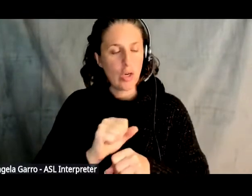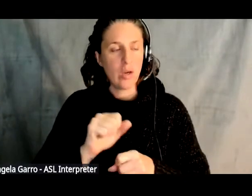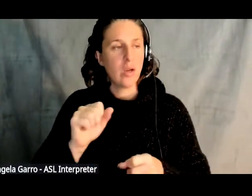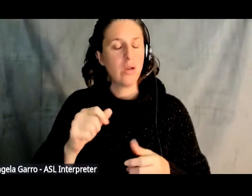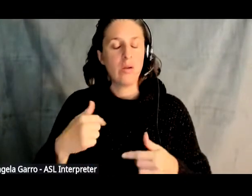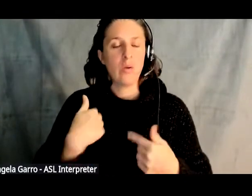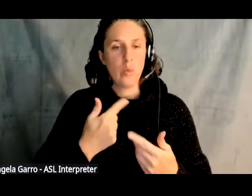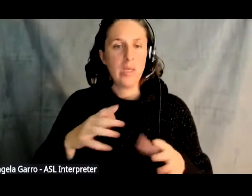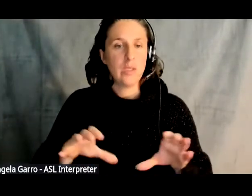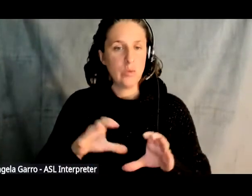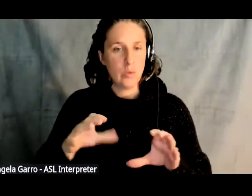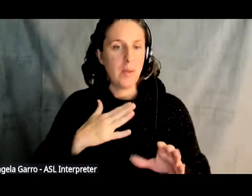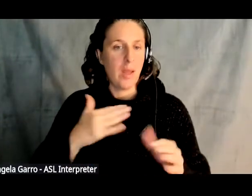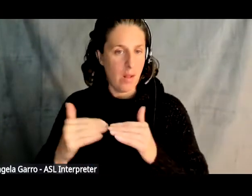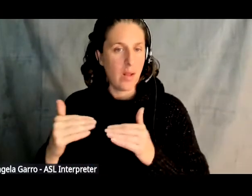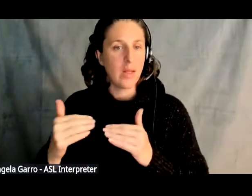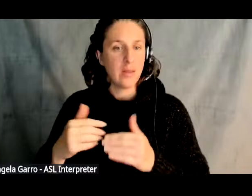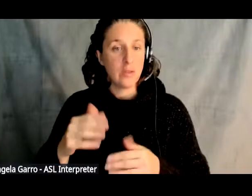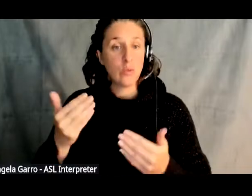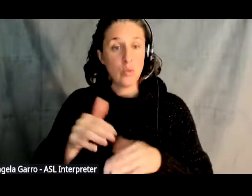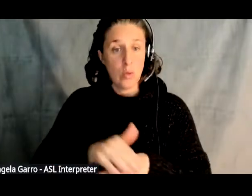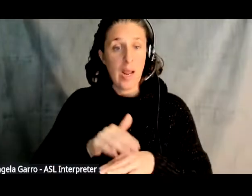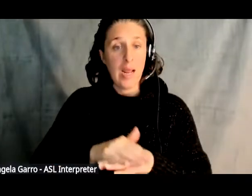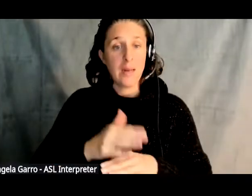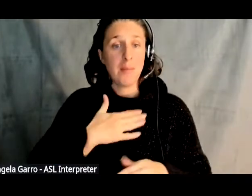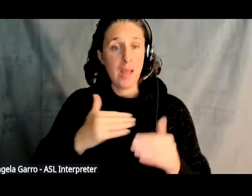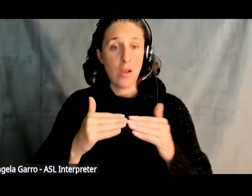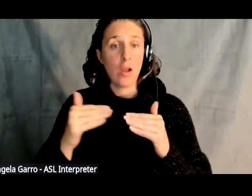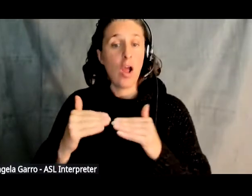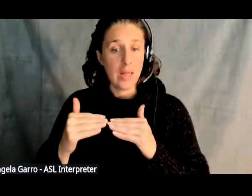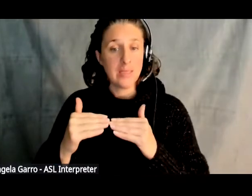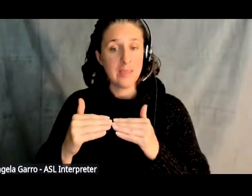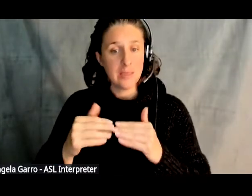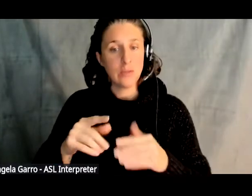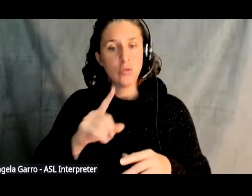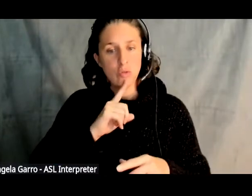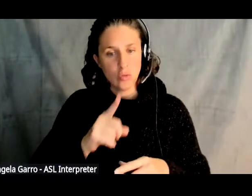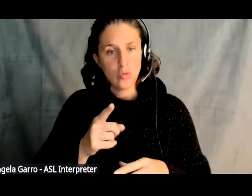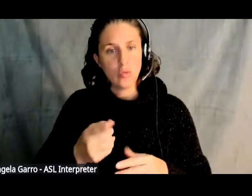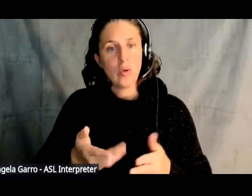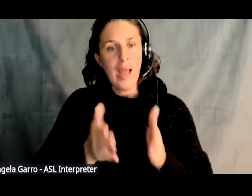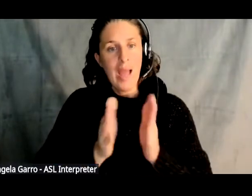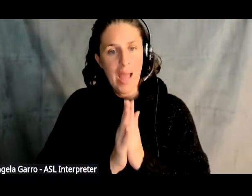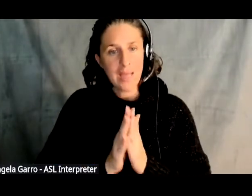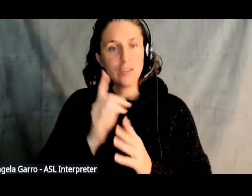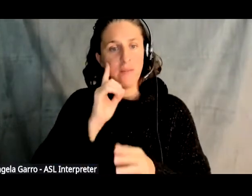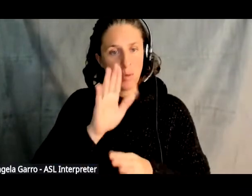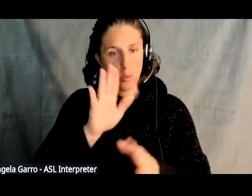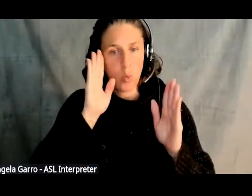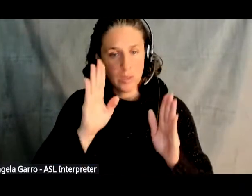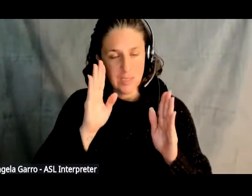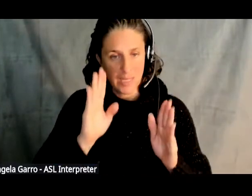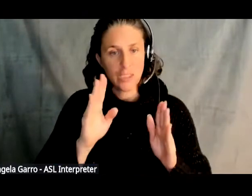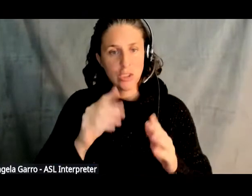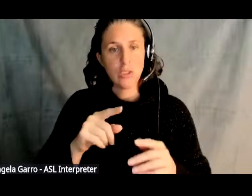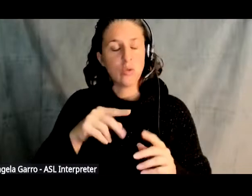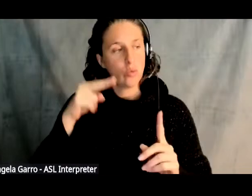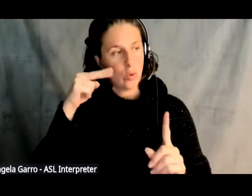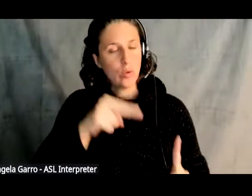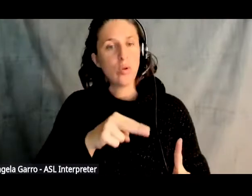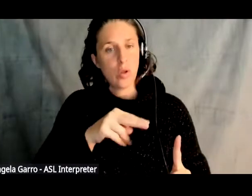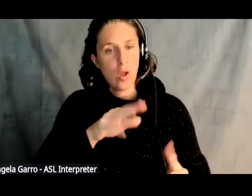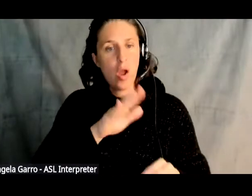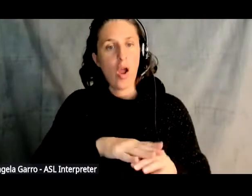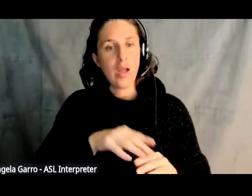my colleagues and I are here to respectfully ask for your attention to shine a light on a